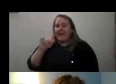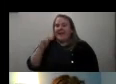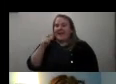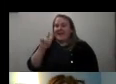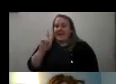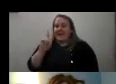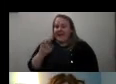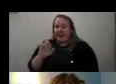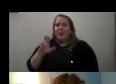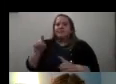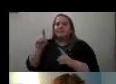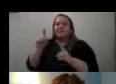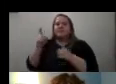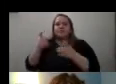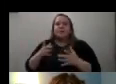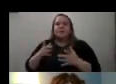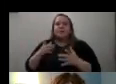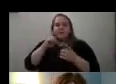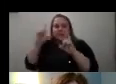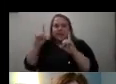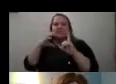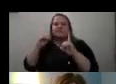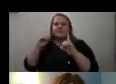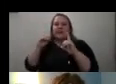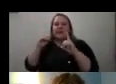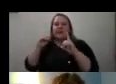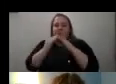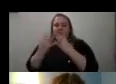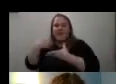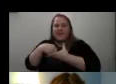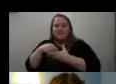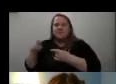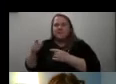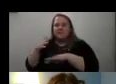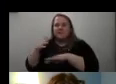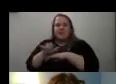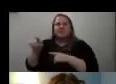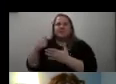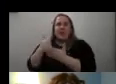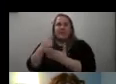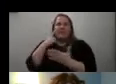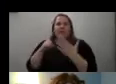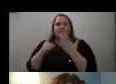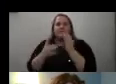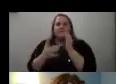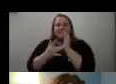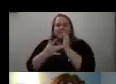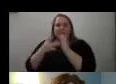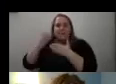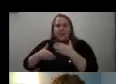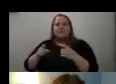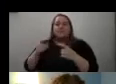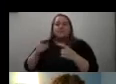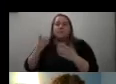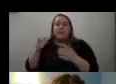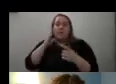and Community Engagement for the Ballet, is on with us as well. She's been helping on the tech end and fielding some questions, so you may hear